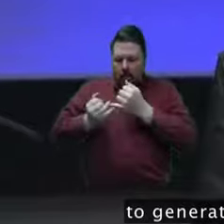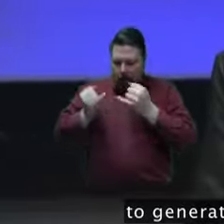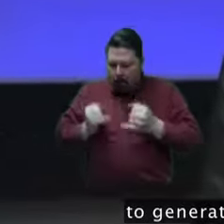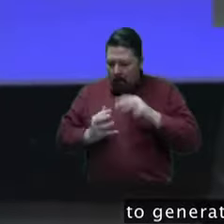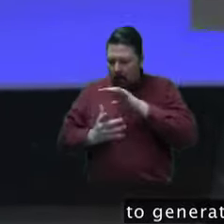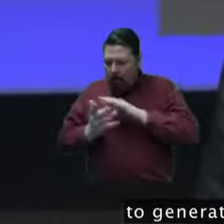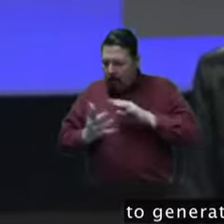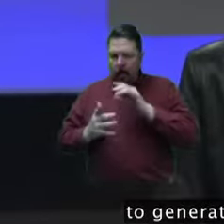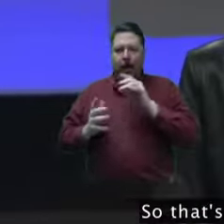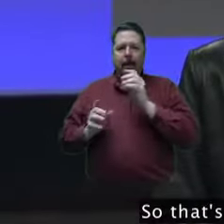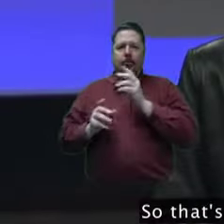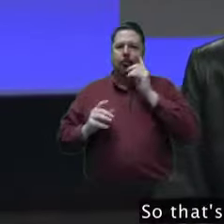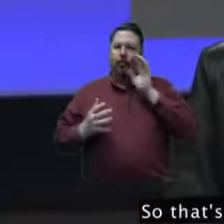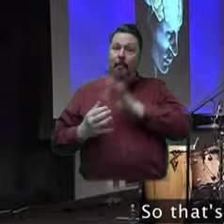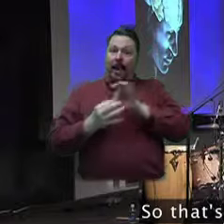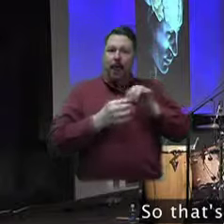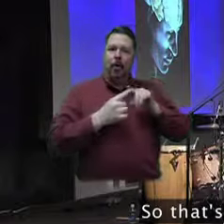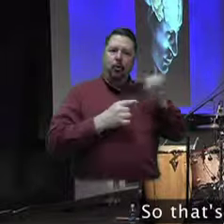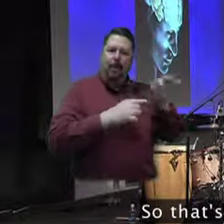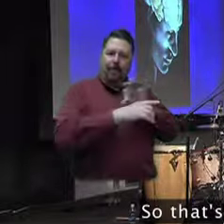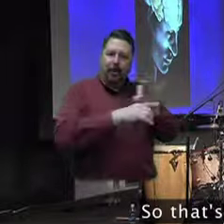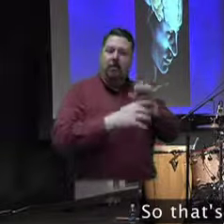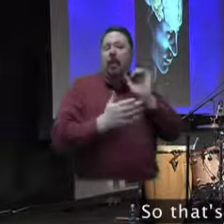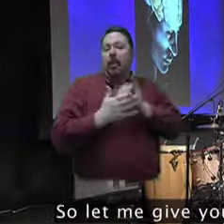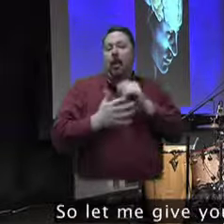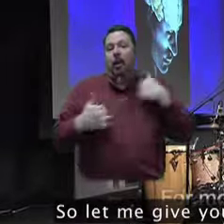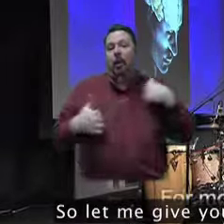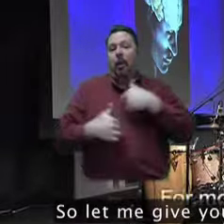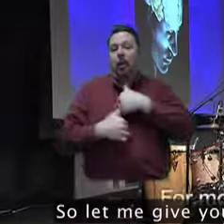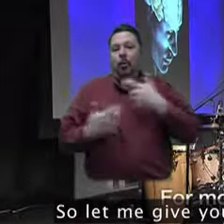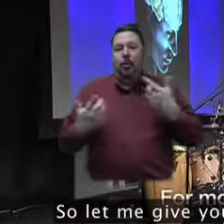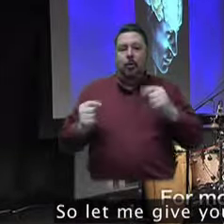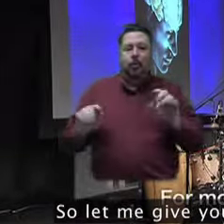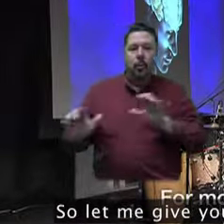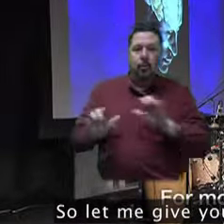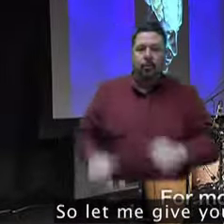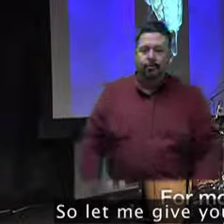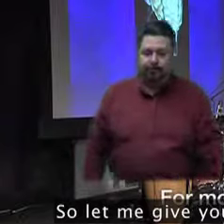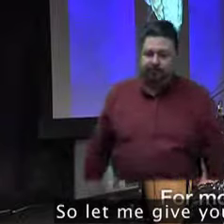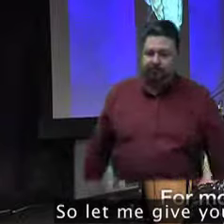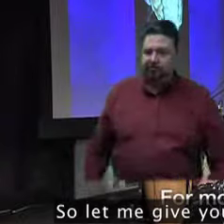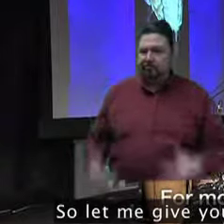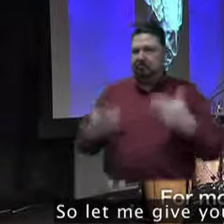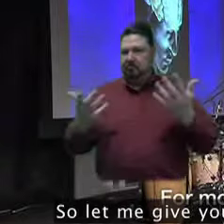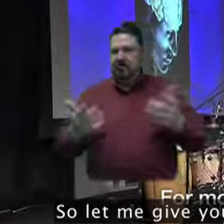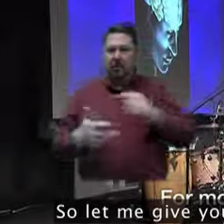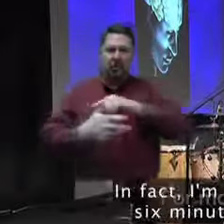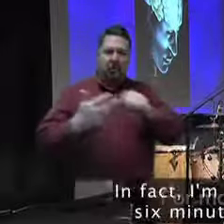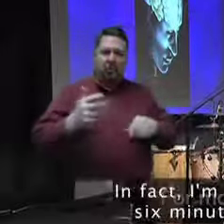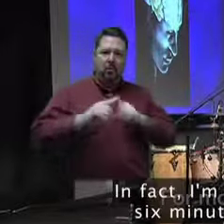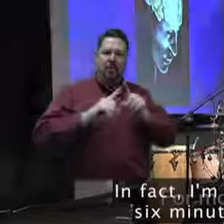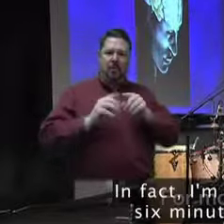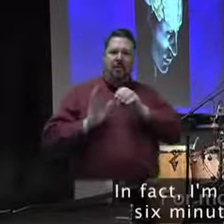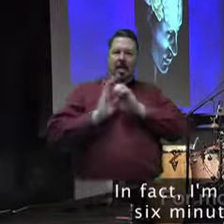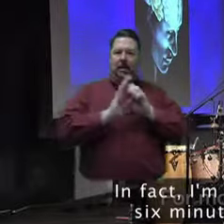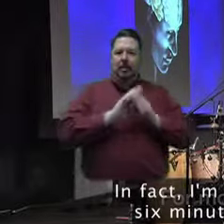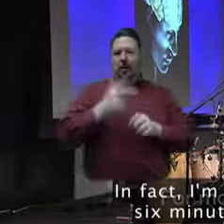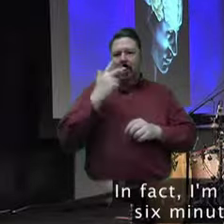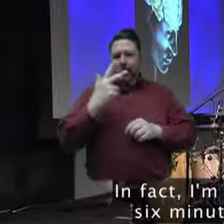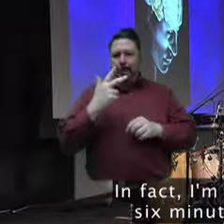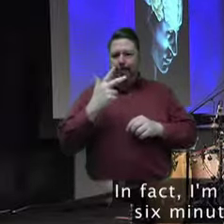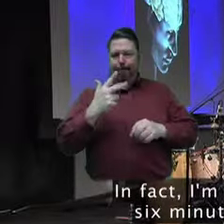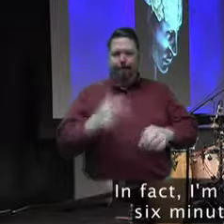generate that particular function. So that's what we're trying to do. So let me give you a few striking examples of this. In I'm giving you three